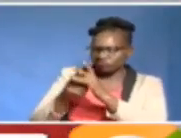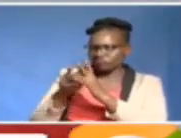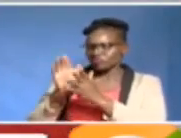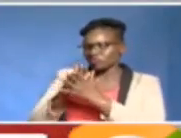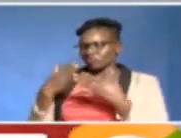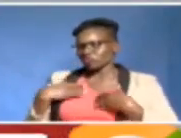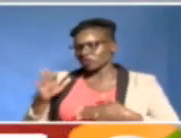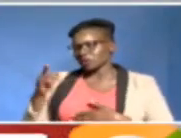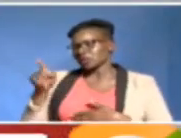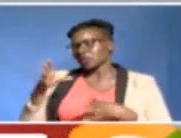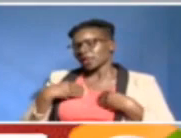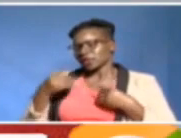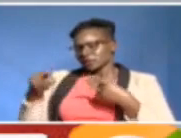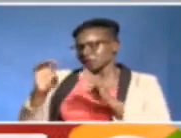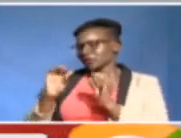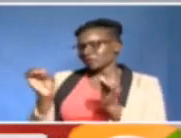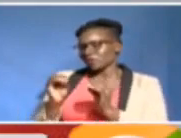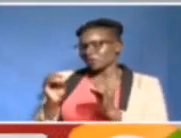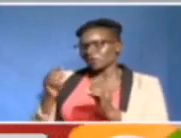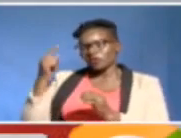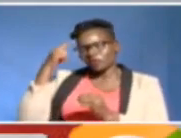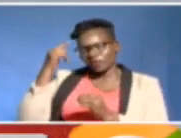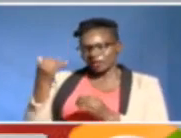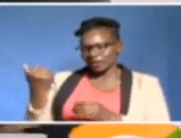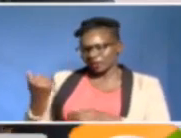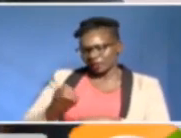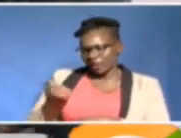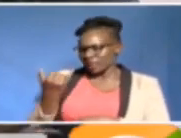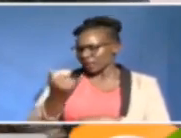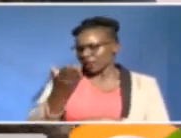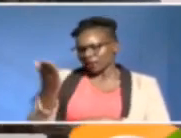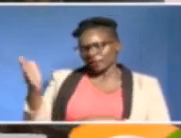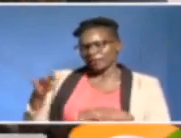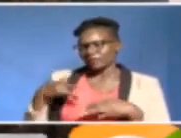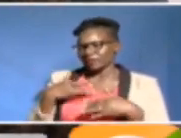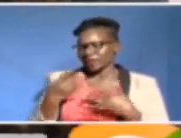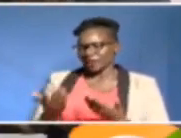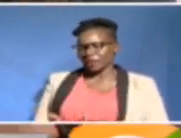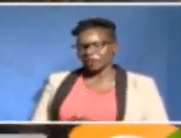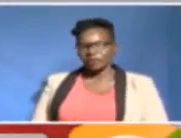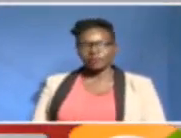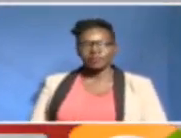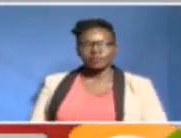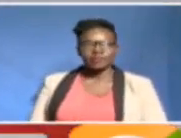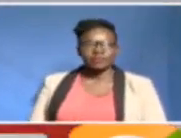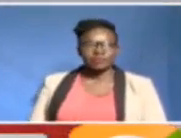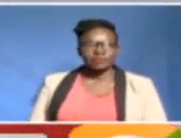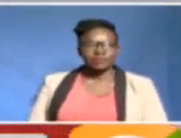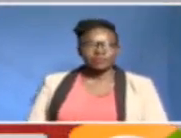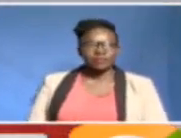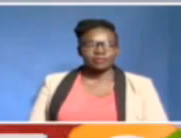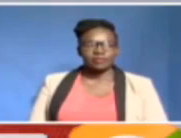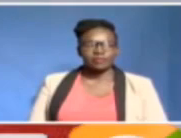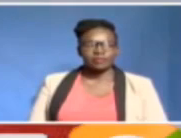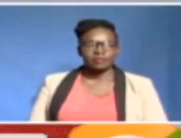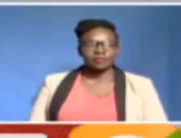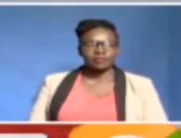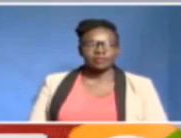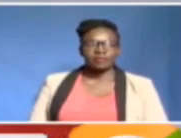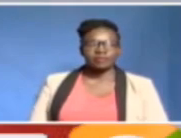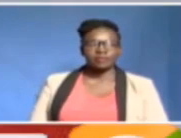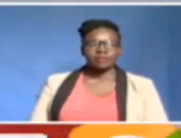created? What kind of message do you think that sends to young women? And you're a mom as well, you have a daughter. Yeah. So, well, it does send mixed messages. It depends